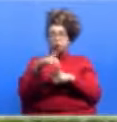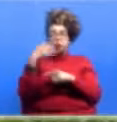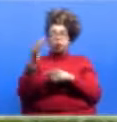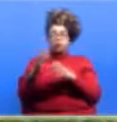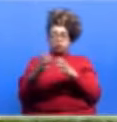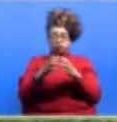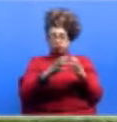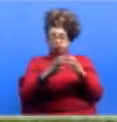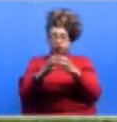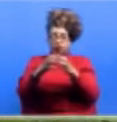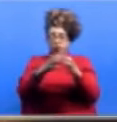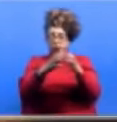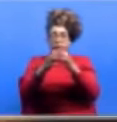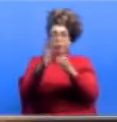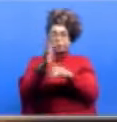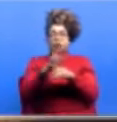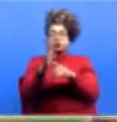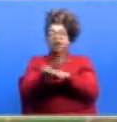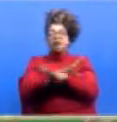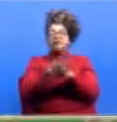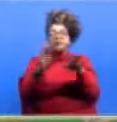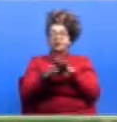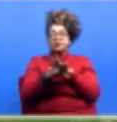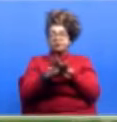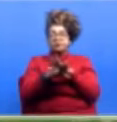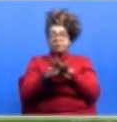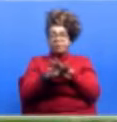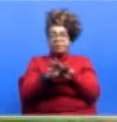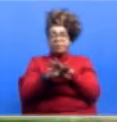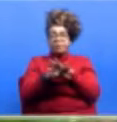consume just about everything in their path.